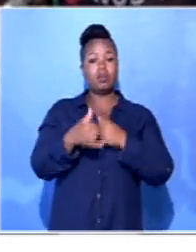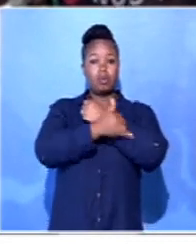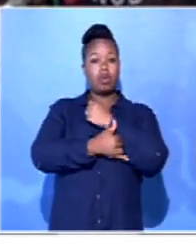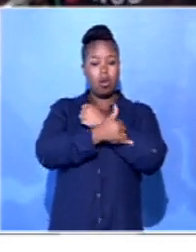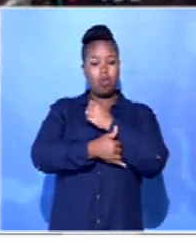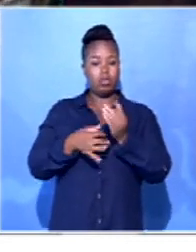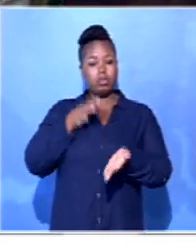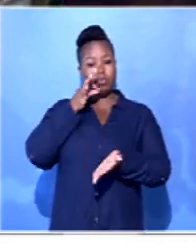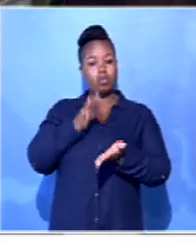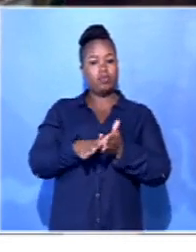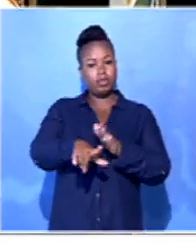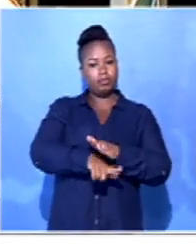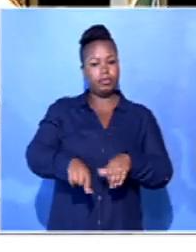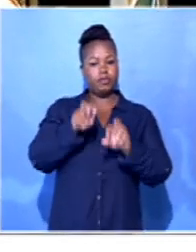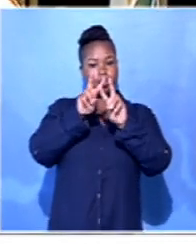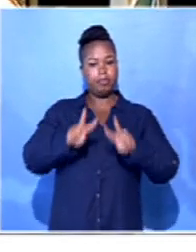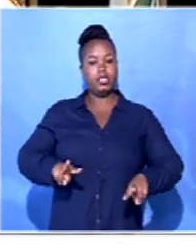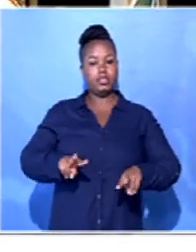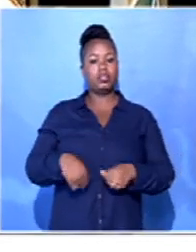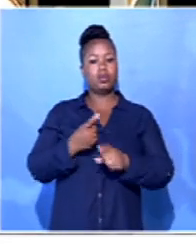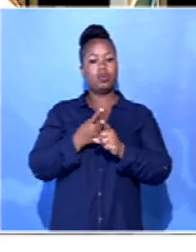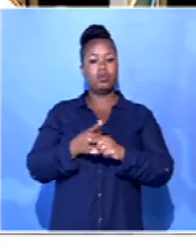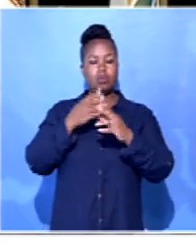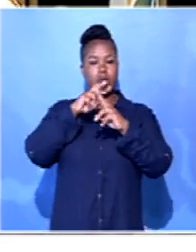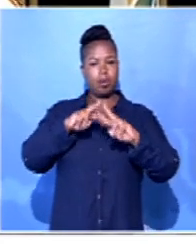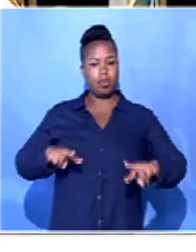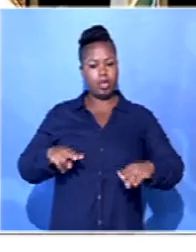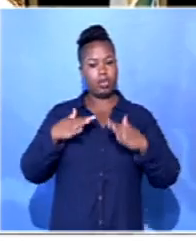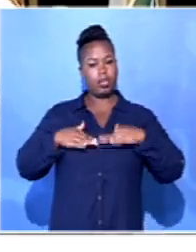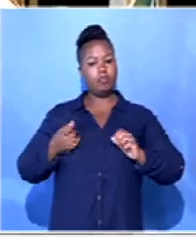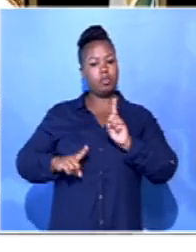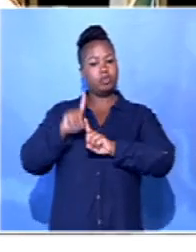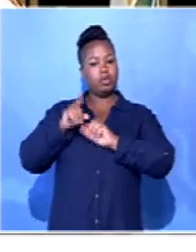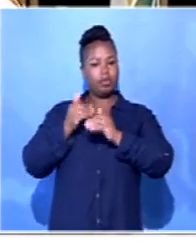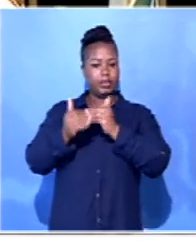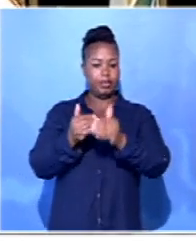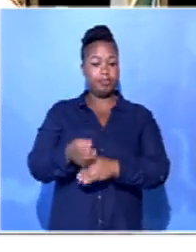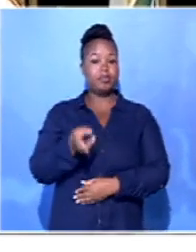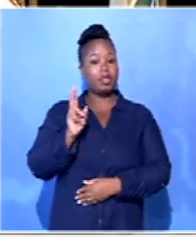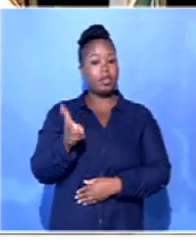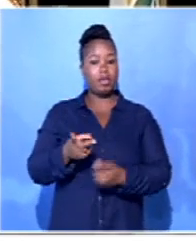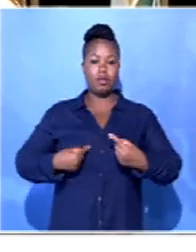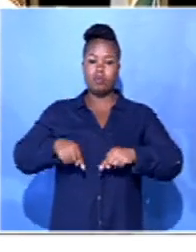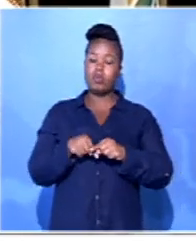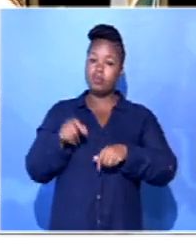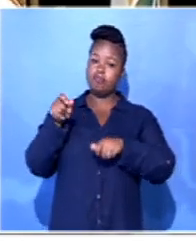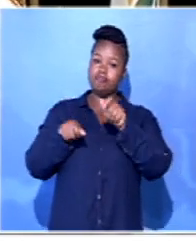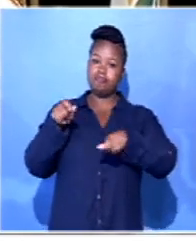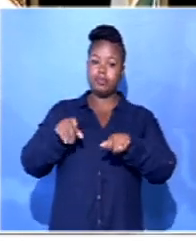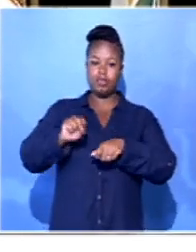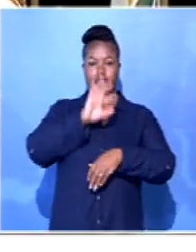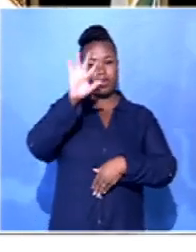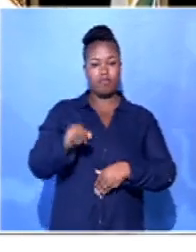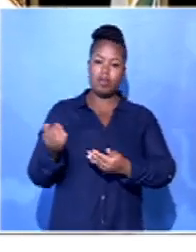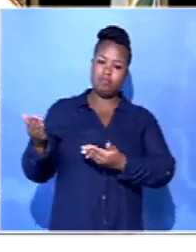a promised land of peace, harmony, and prosperity. We further call on South Africans to unite our nation